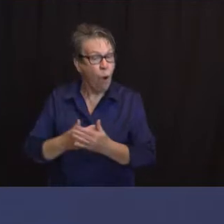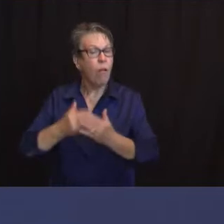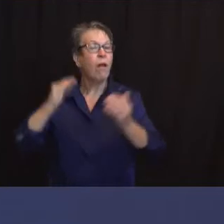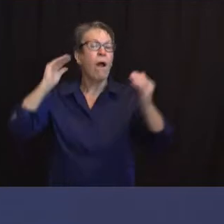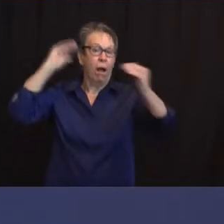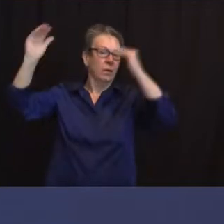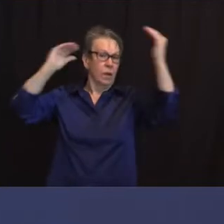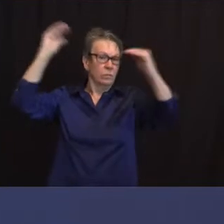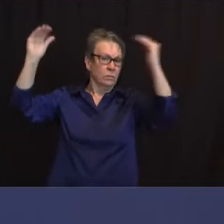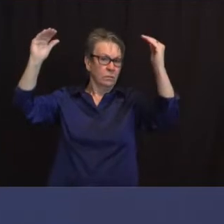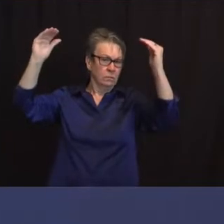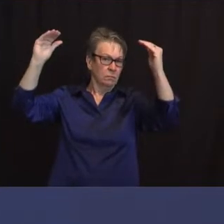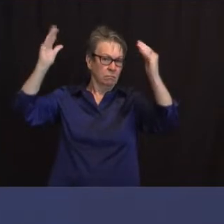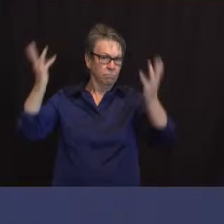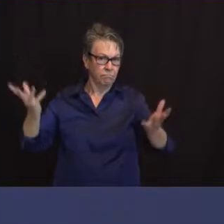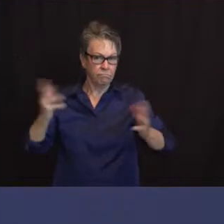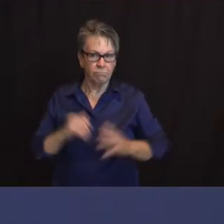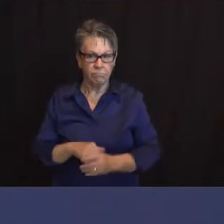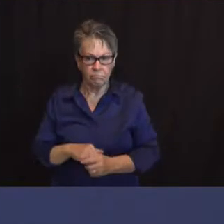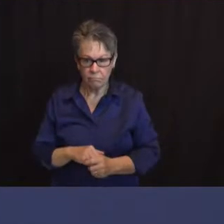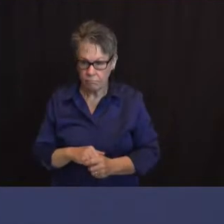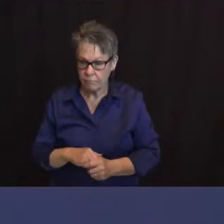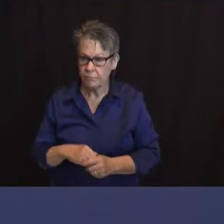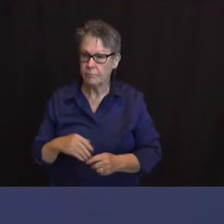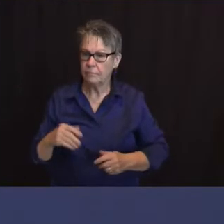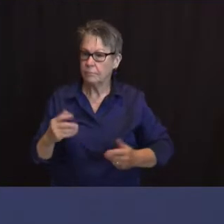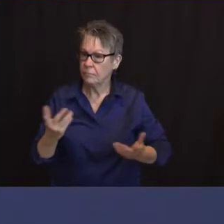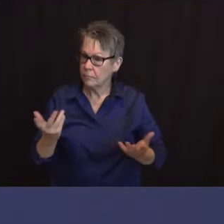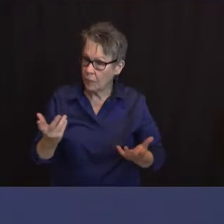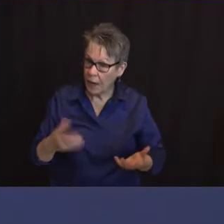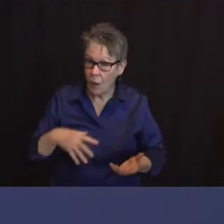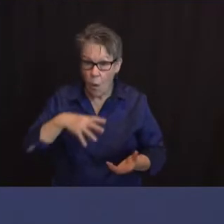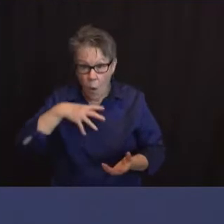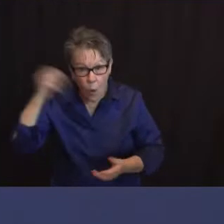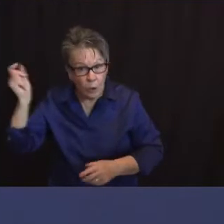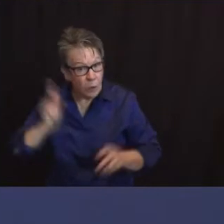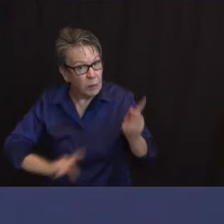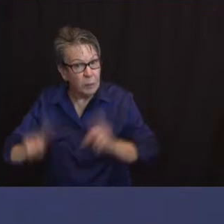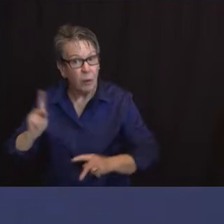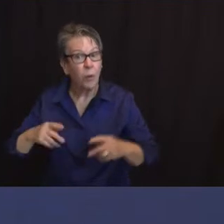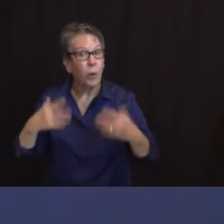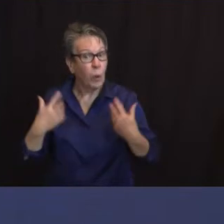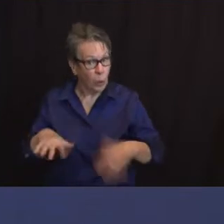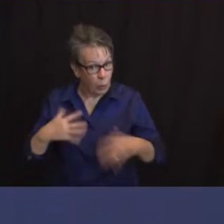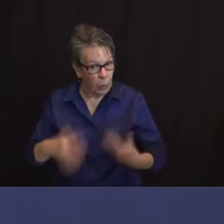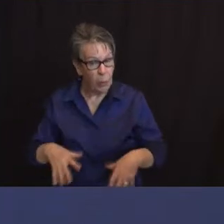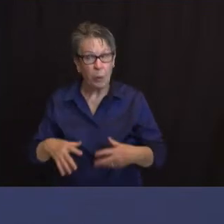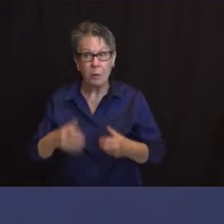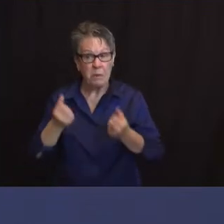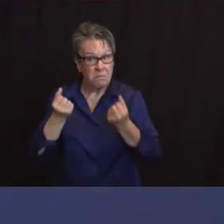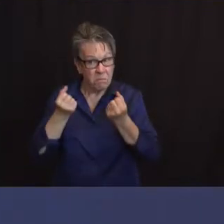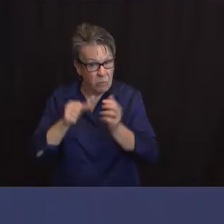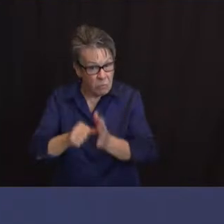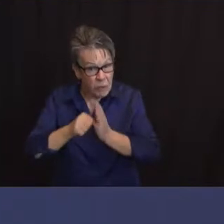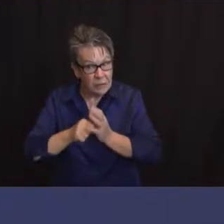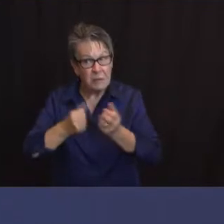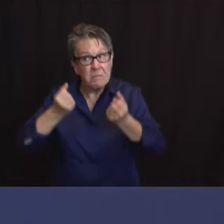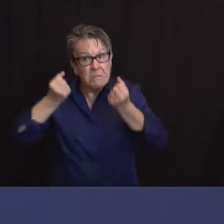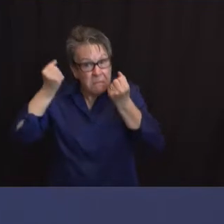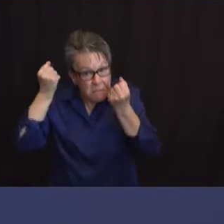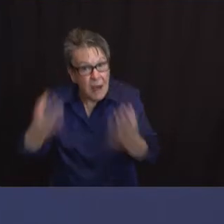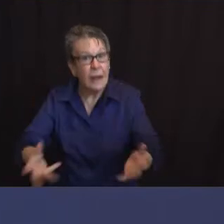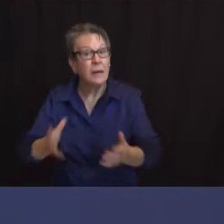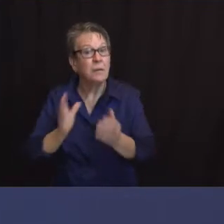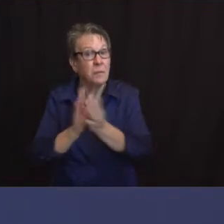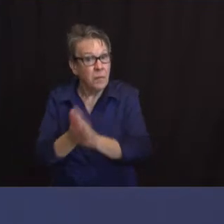progress, particularly among seniors, is impressive. And we have, as Judy says it every day, we're on a journey and we have a lot more work to do on the